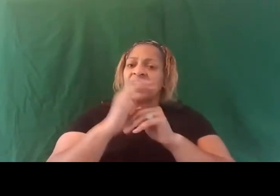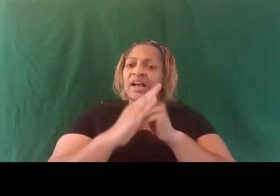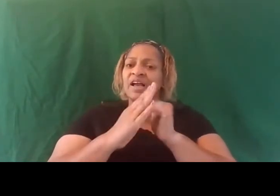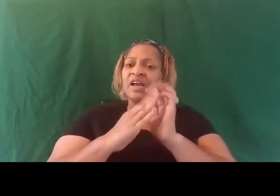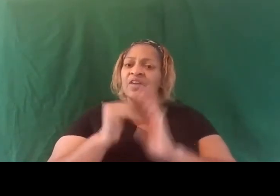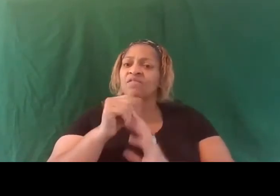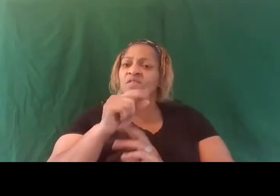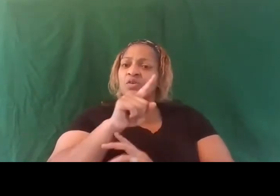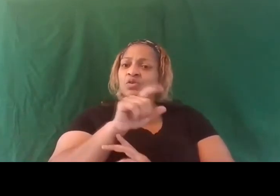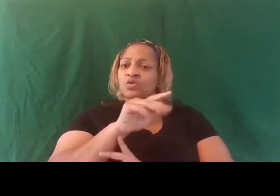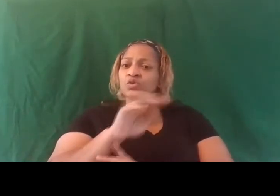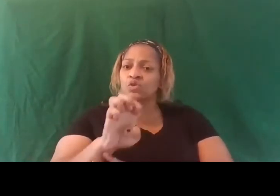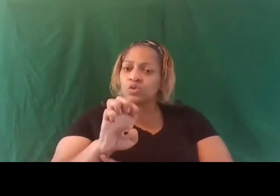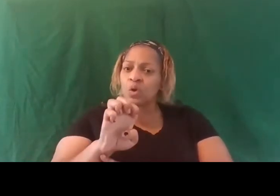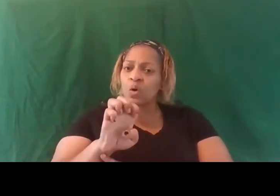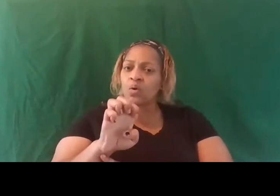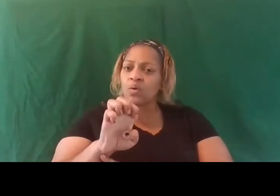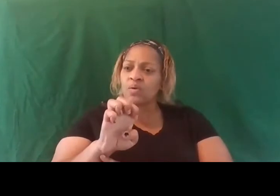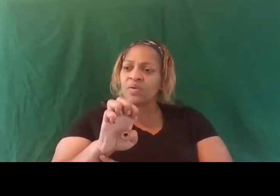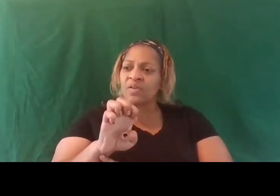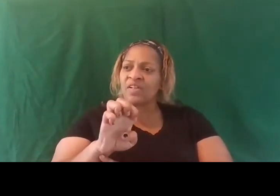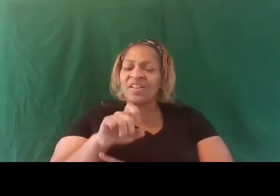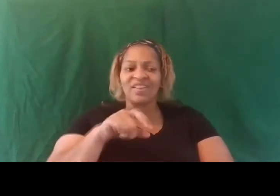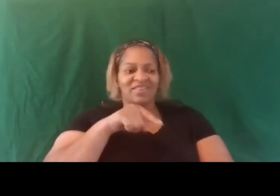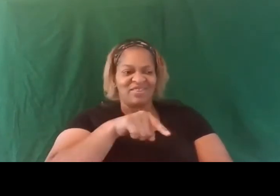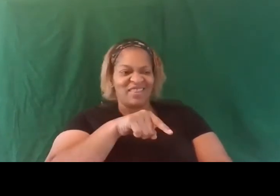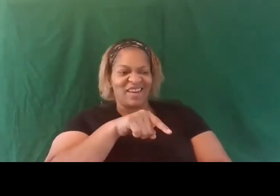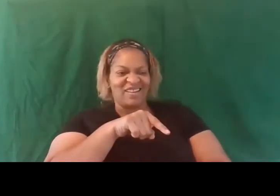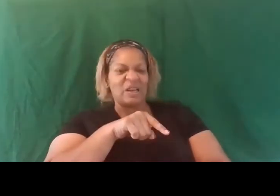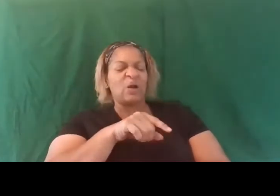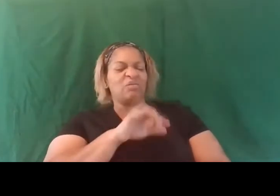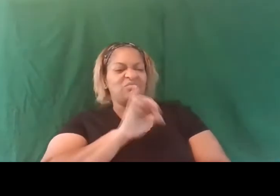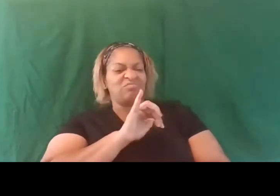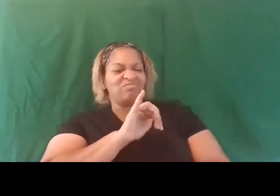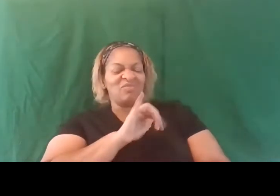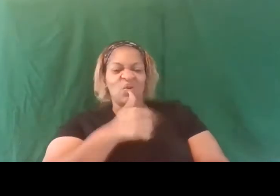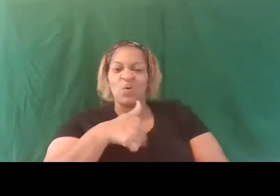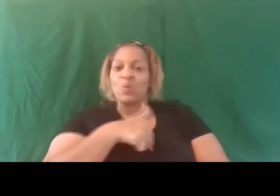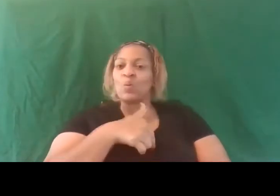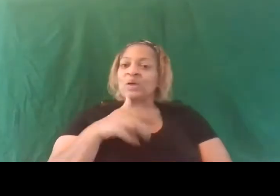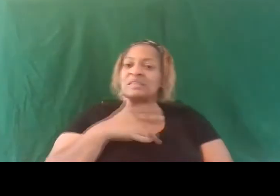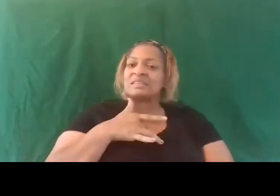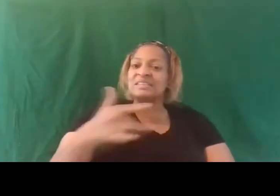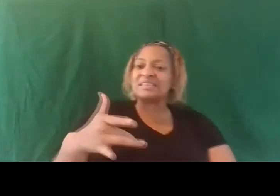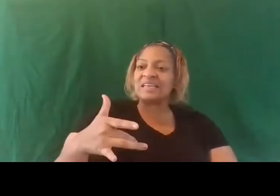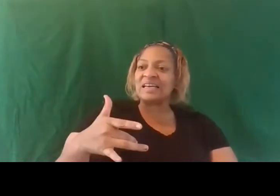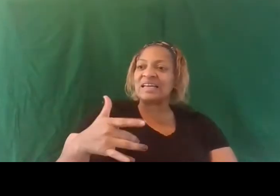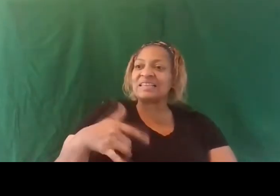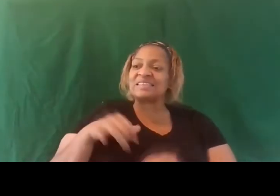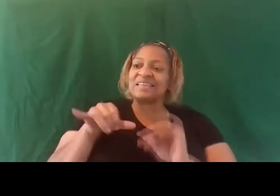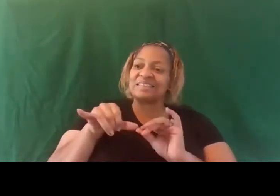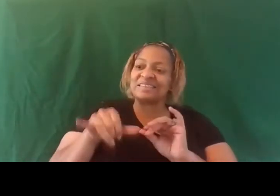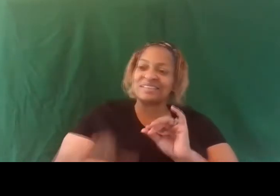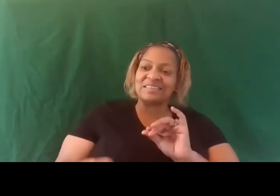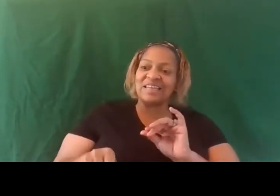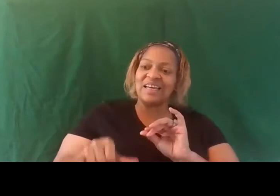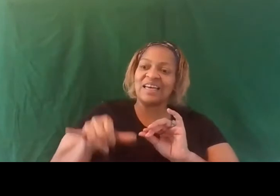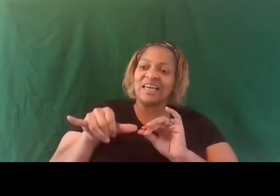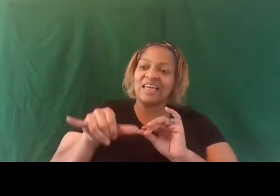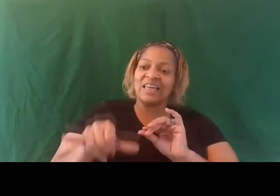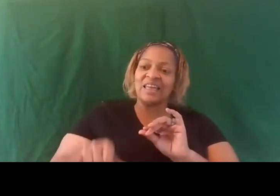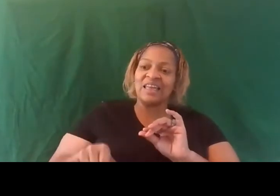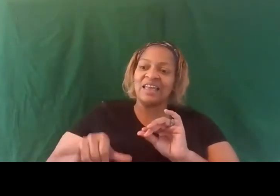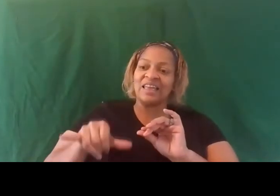we tend to reside and rest a lot.